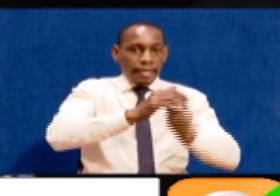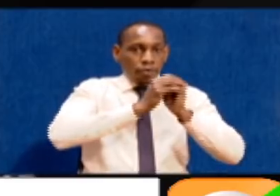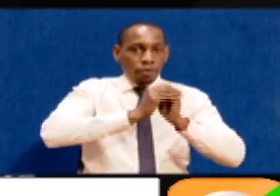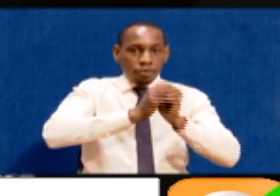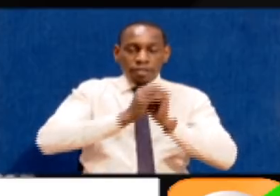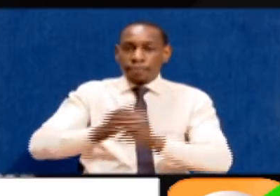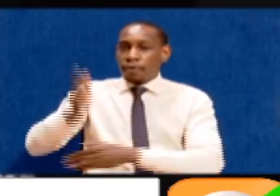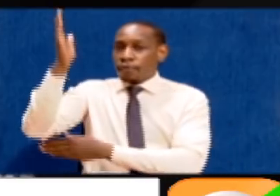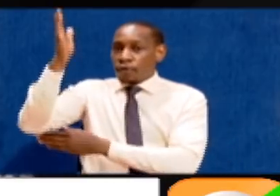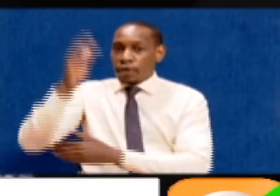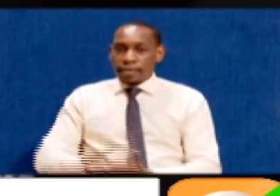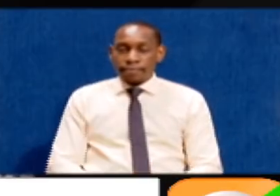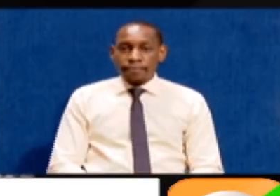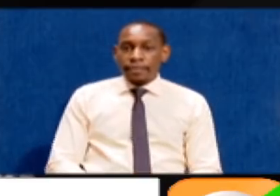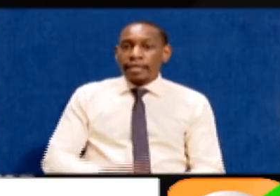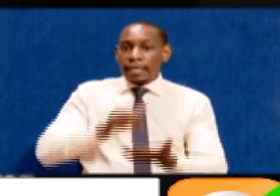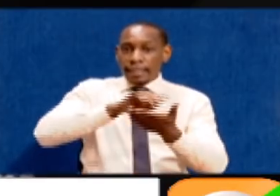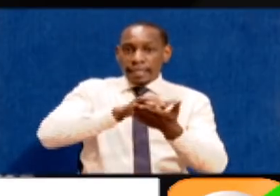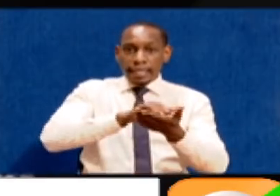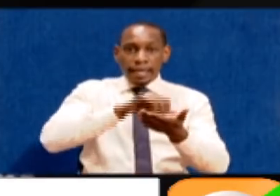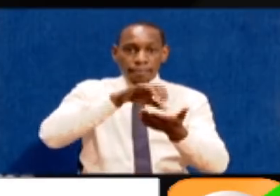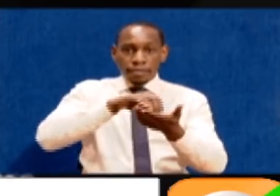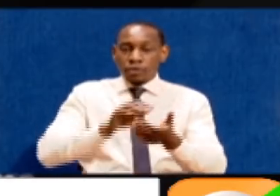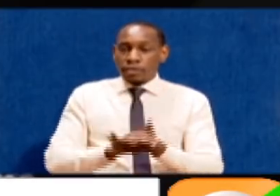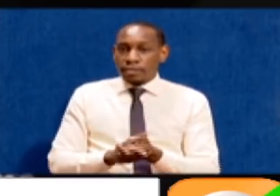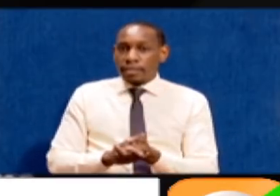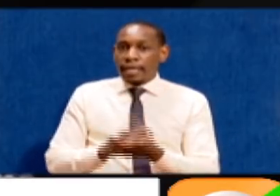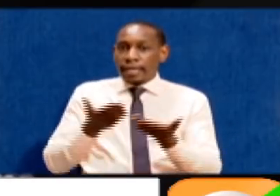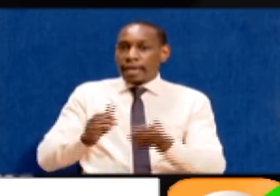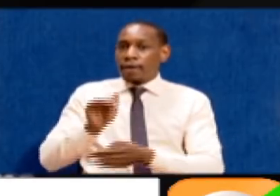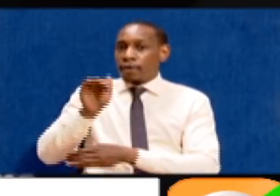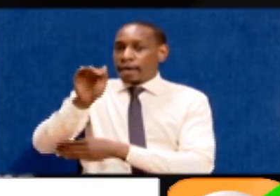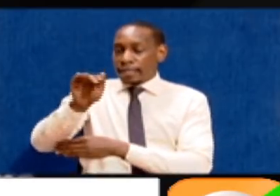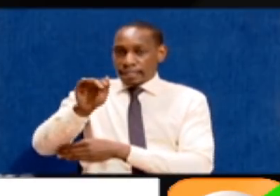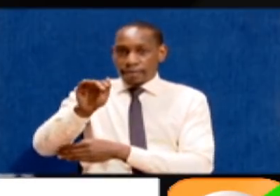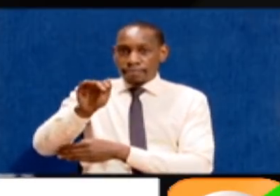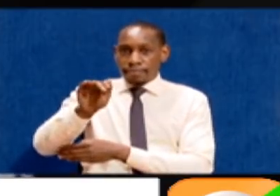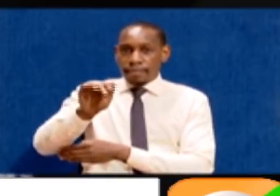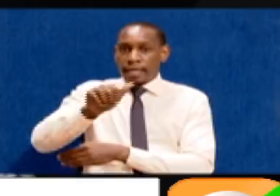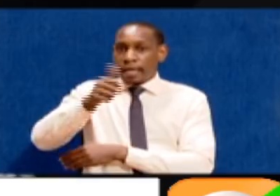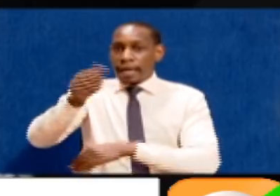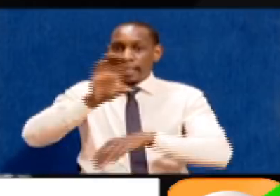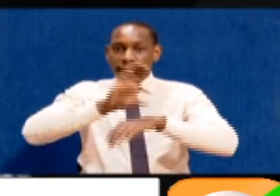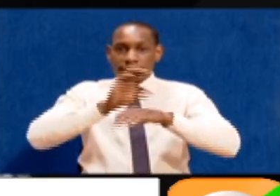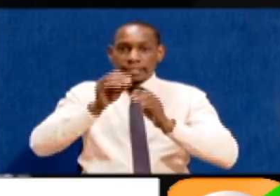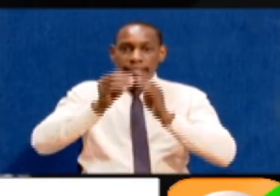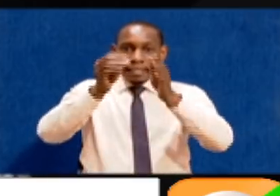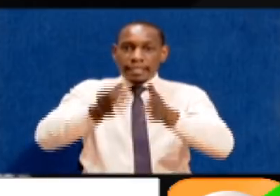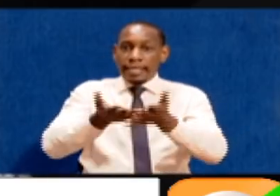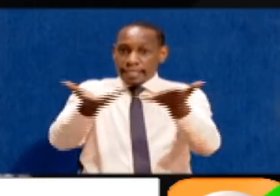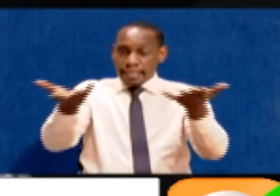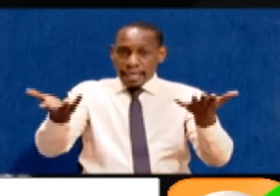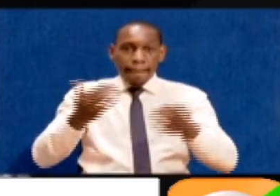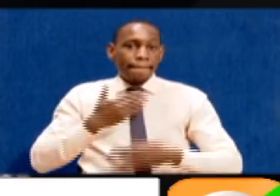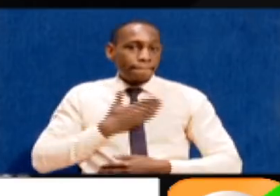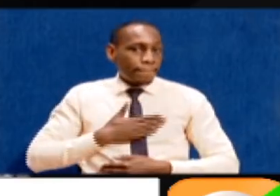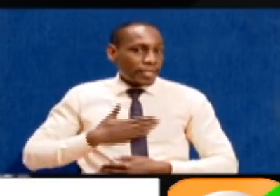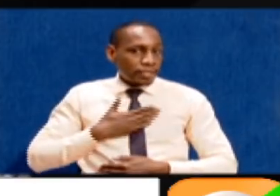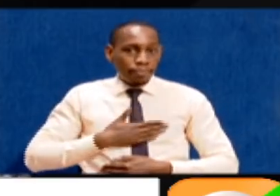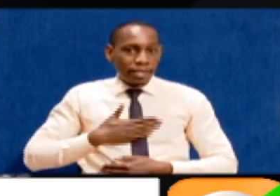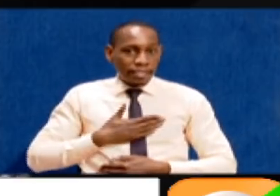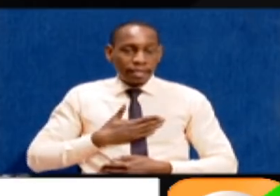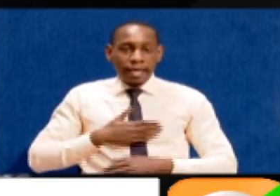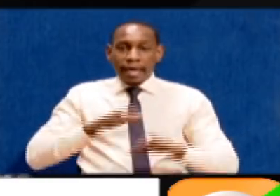of God. And so in that sense, I would call upon my fellow church leaders. Mm. Please